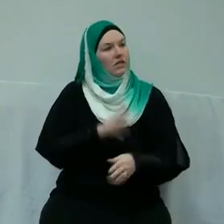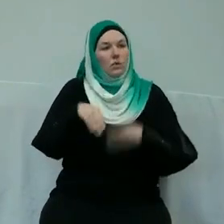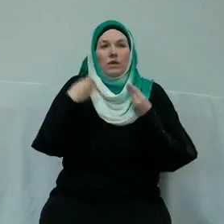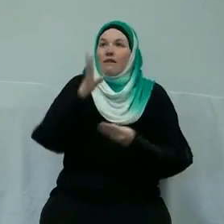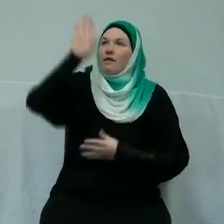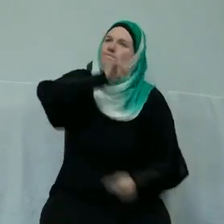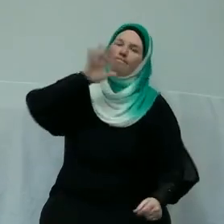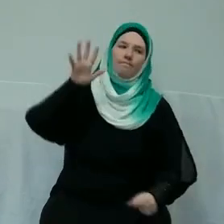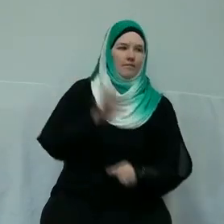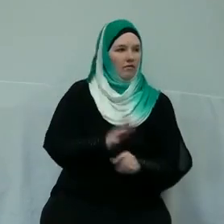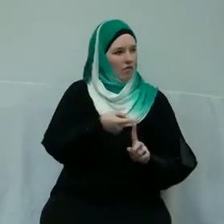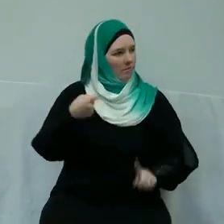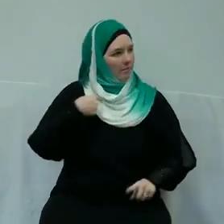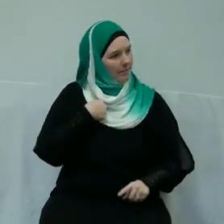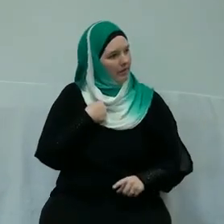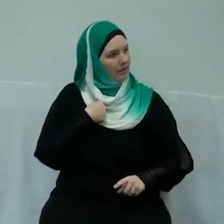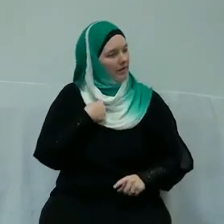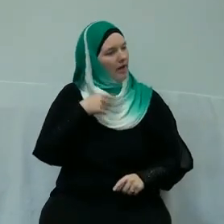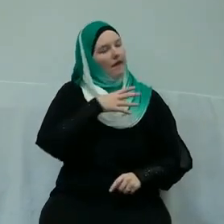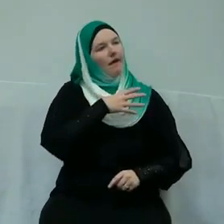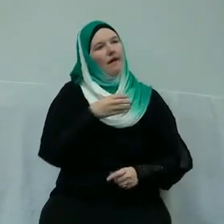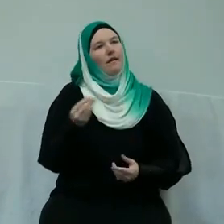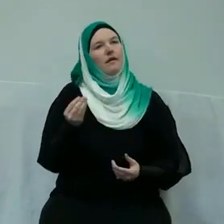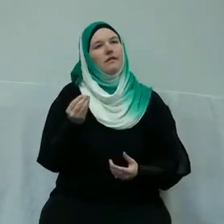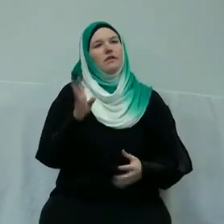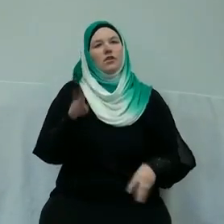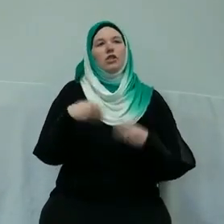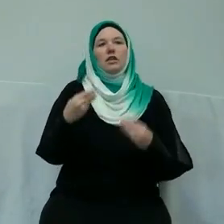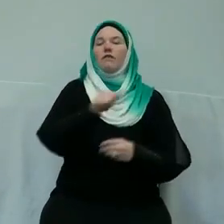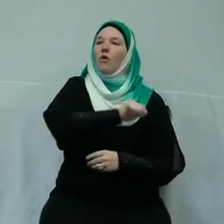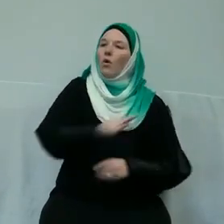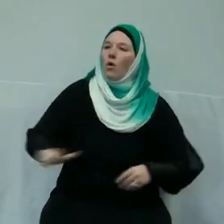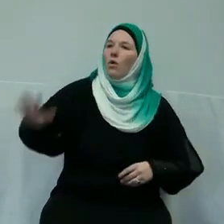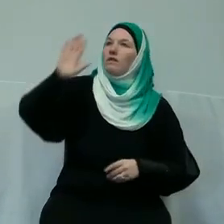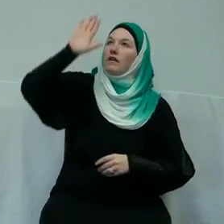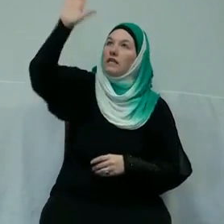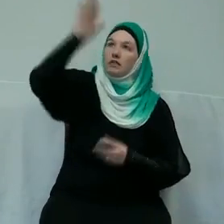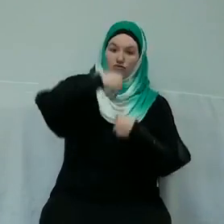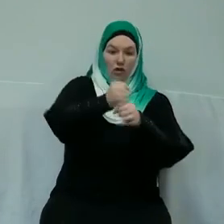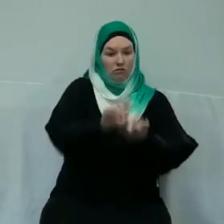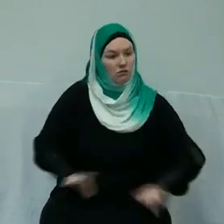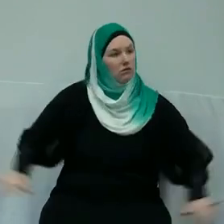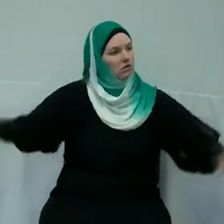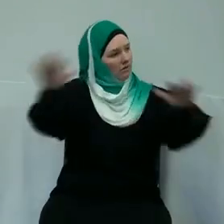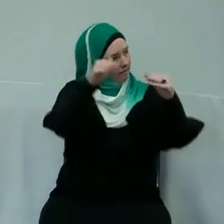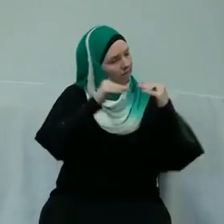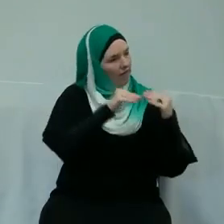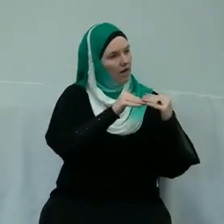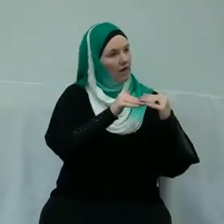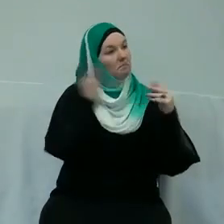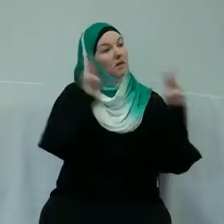commitment. And to treat all of His creation justly. those who are with